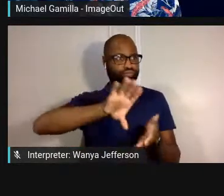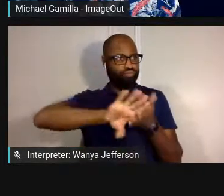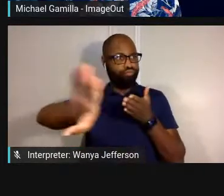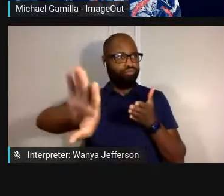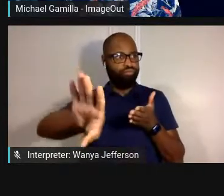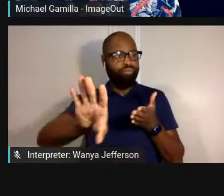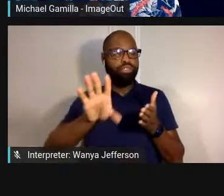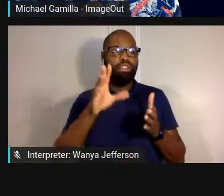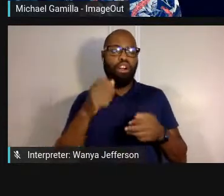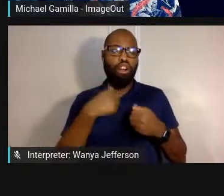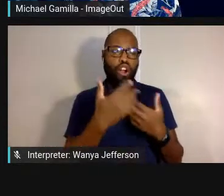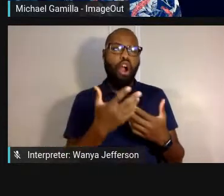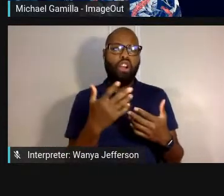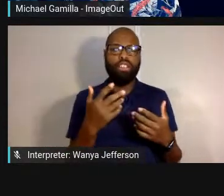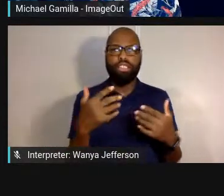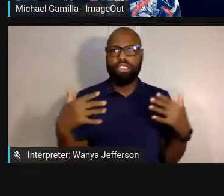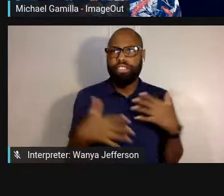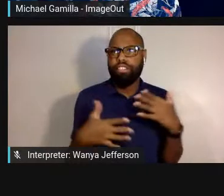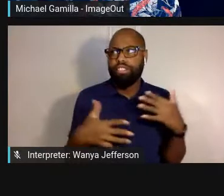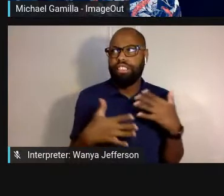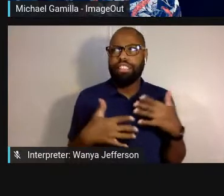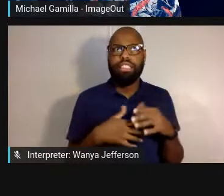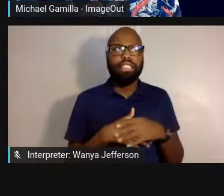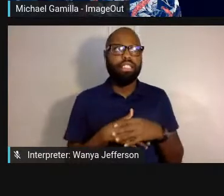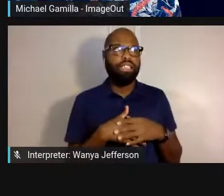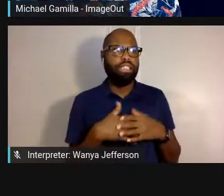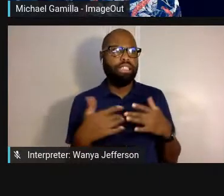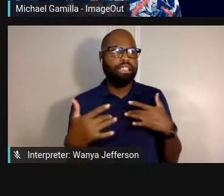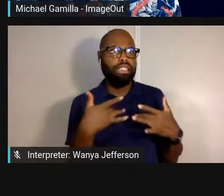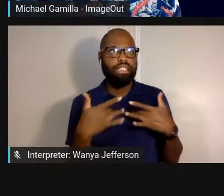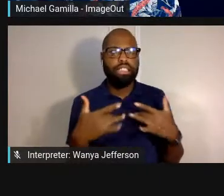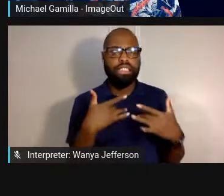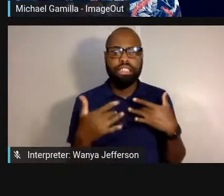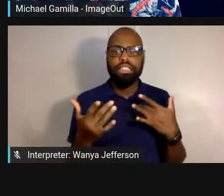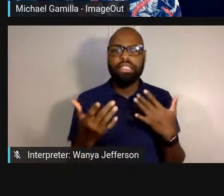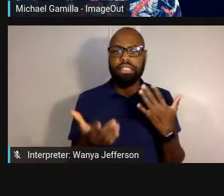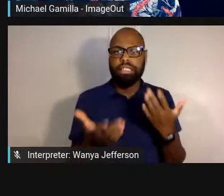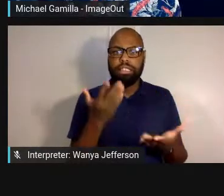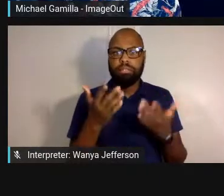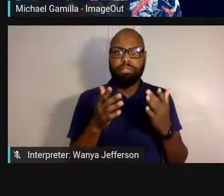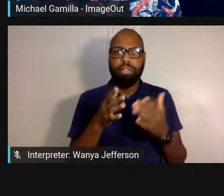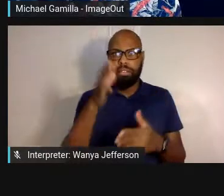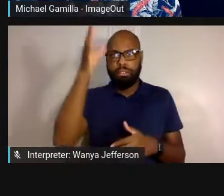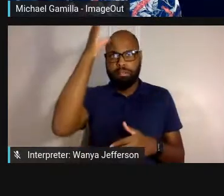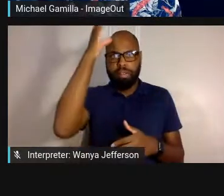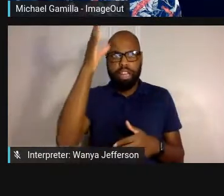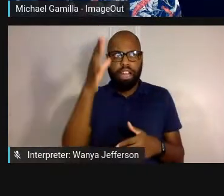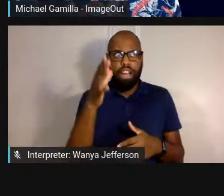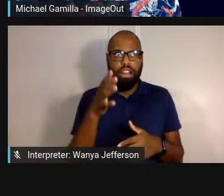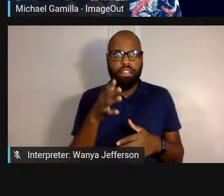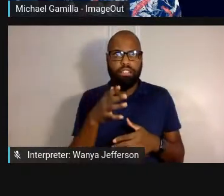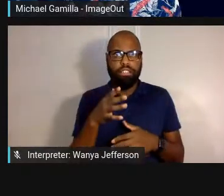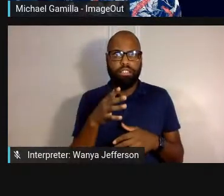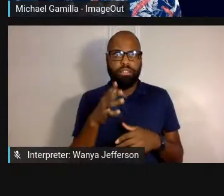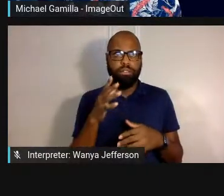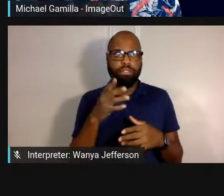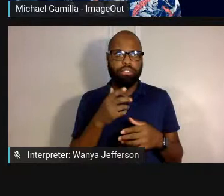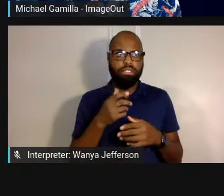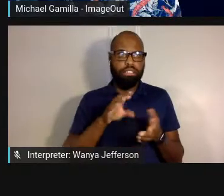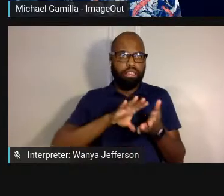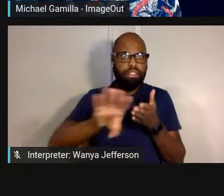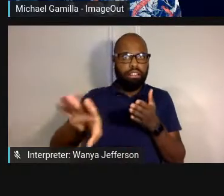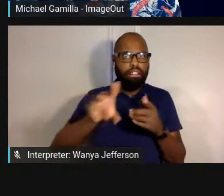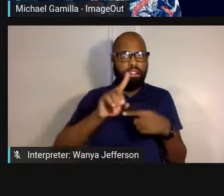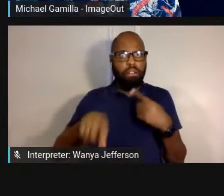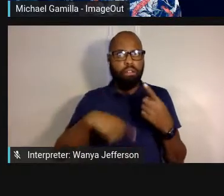causes also that fear that his parents that his parents will do the same thing to him as well. So I mean, let me just answer